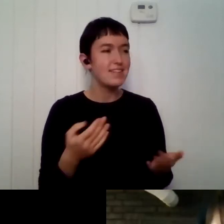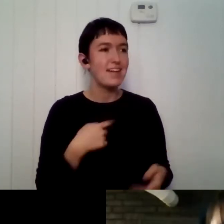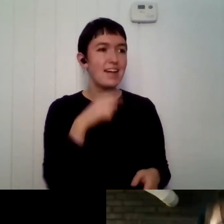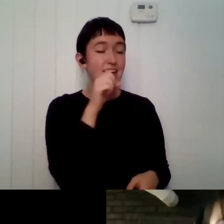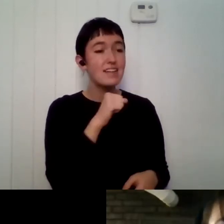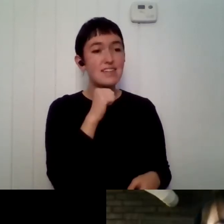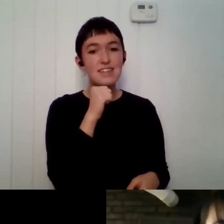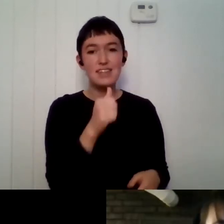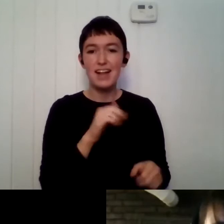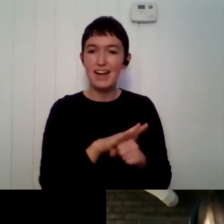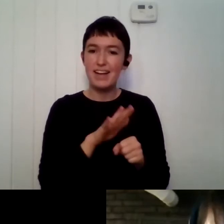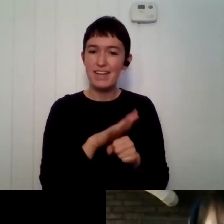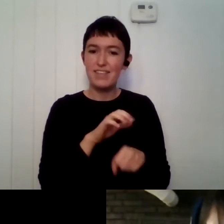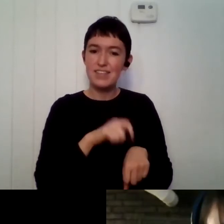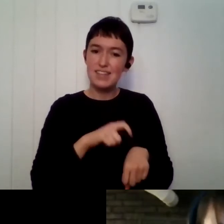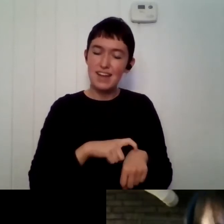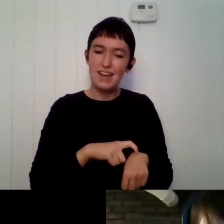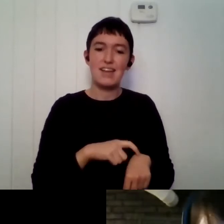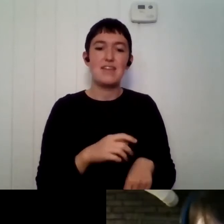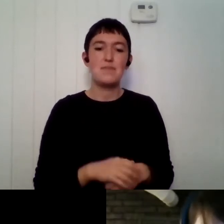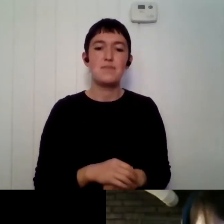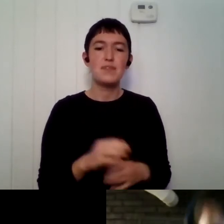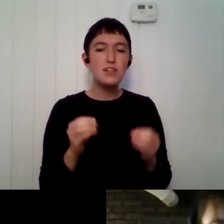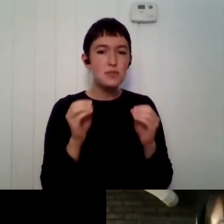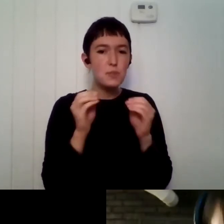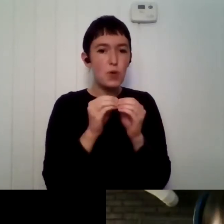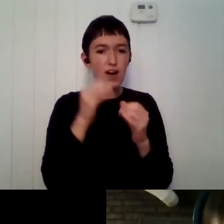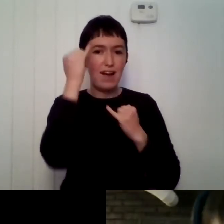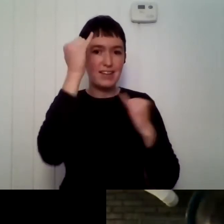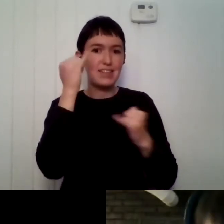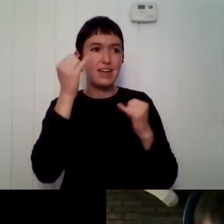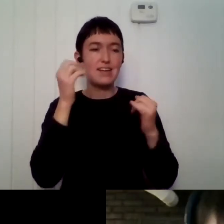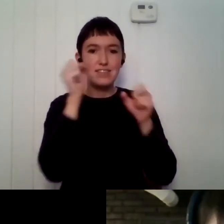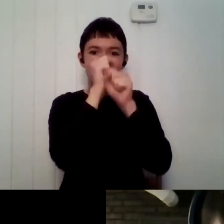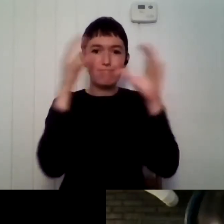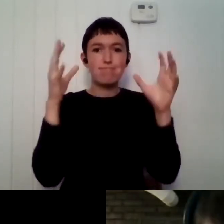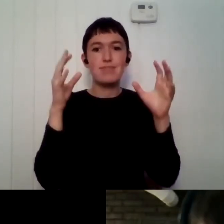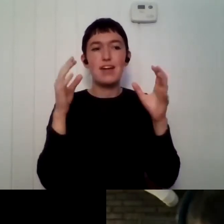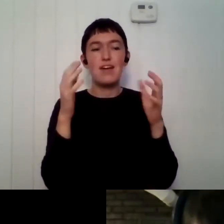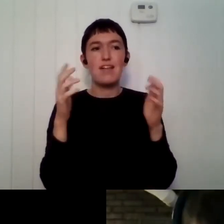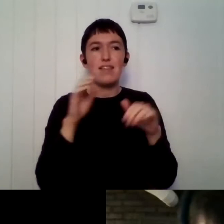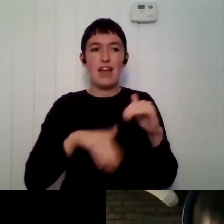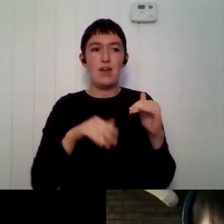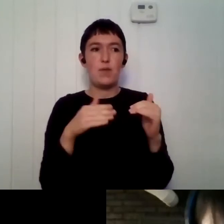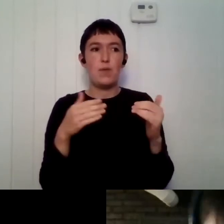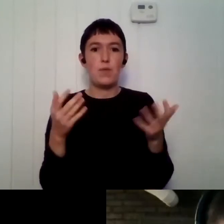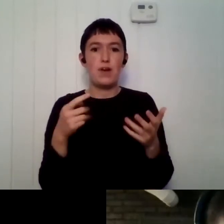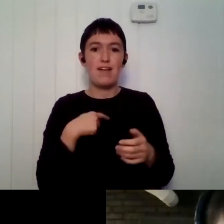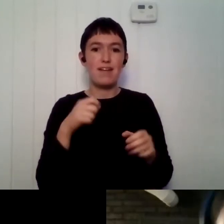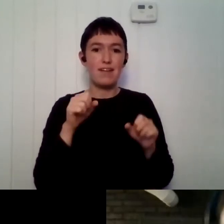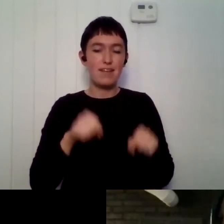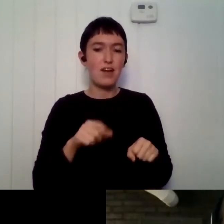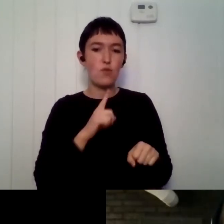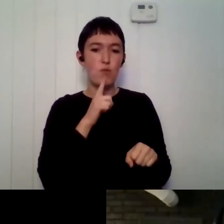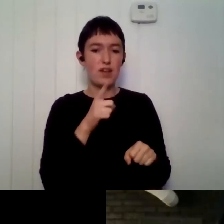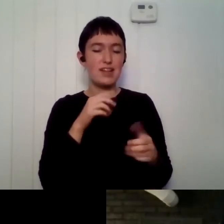There's just way more ideas than you can come up with than what you can actually study, and not having the time to explore all of